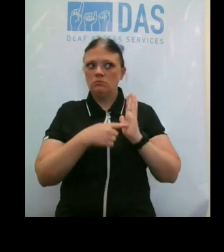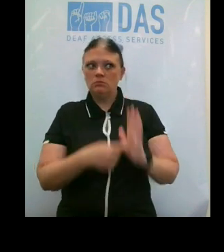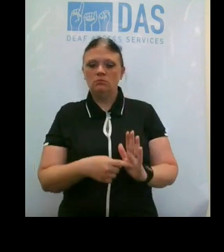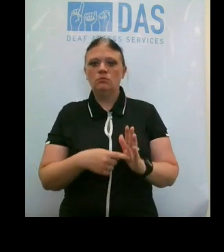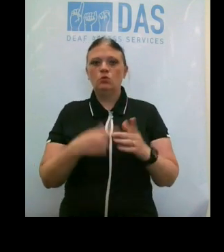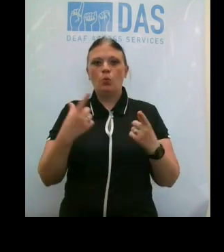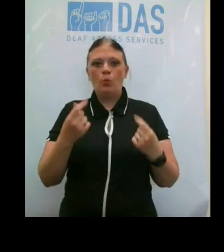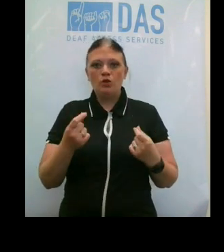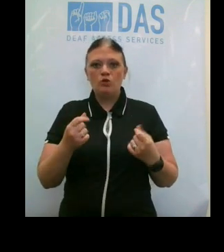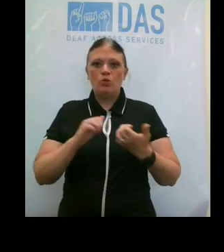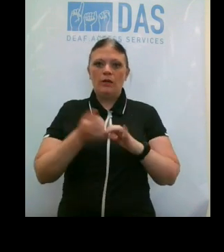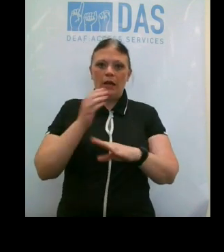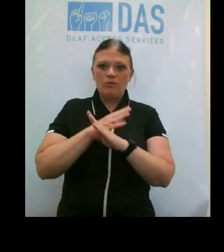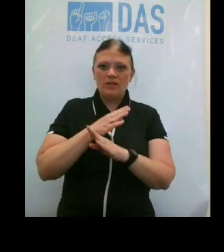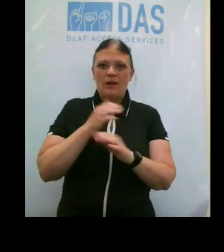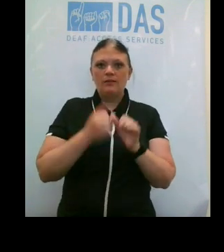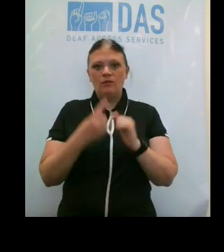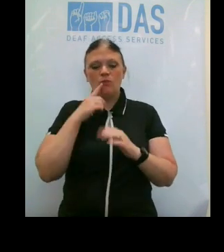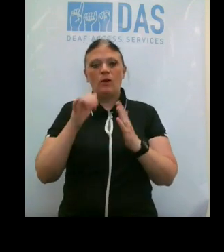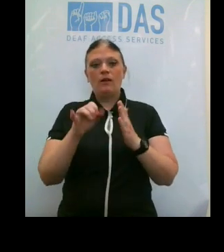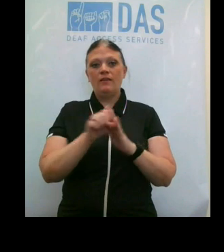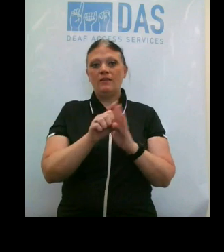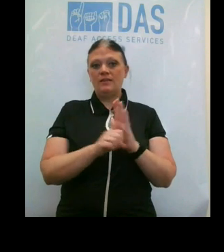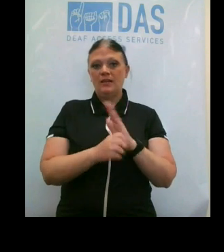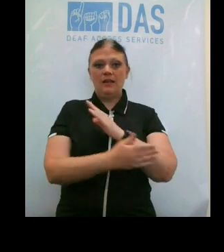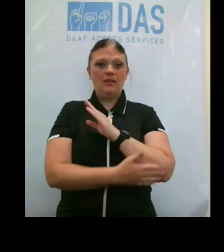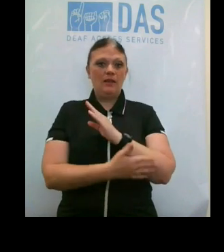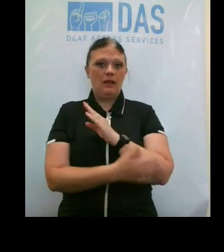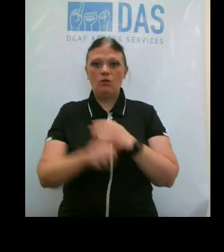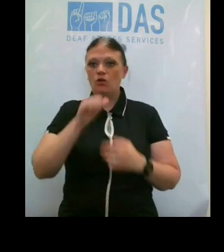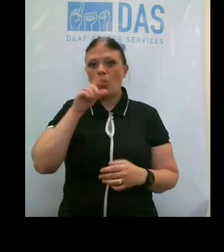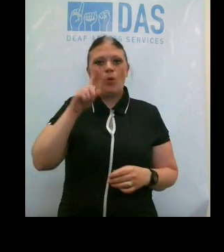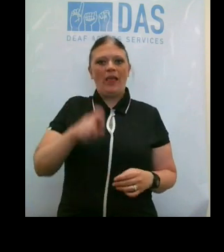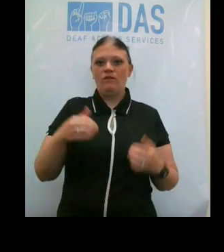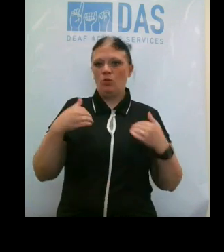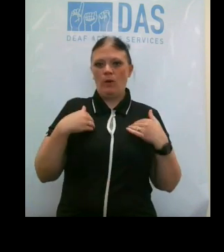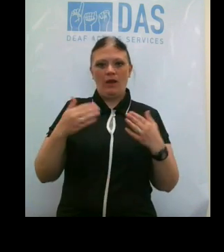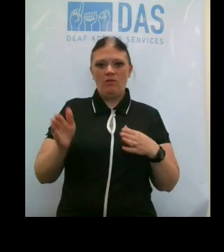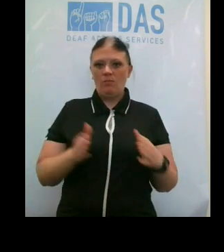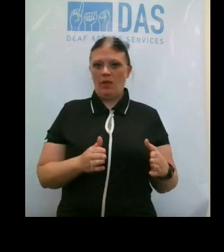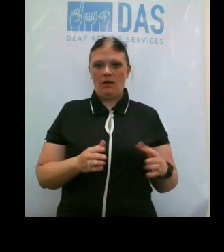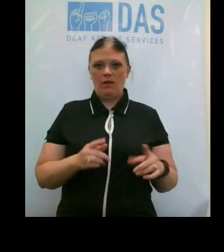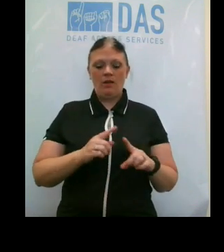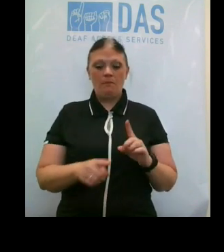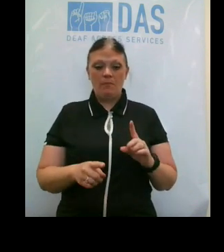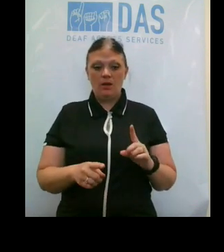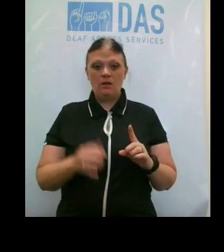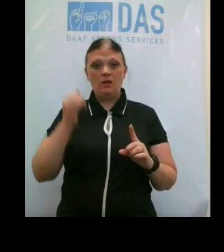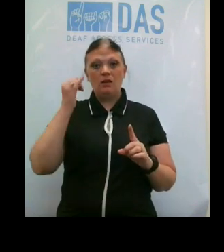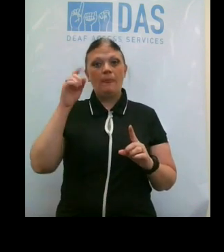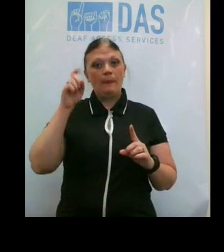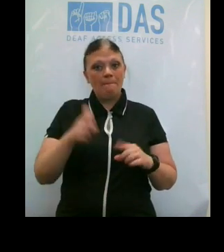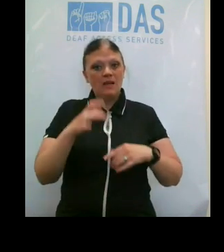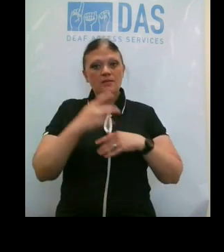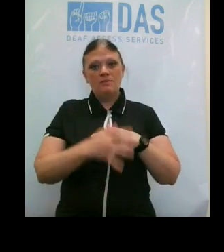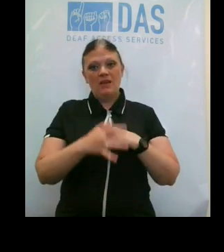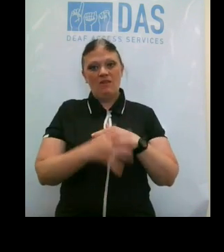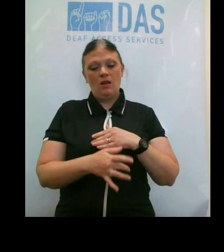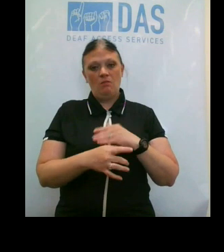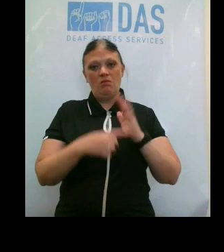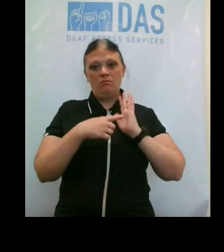steps you're taking. The state and the county do not need to have those plans, but you do have to have them available, and you do